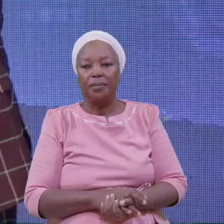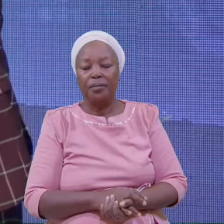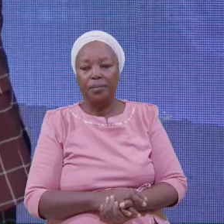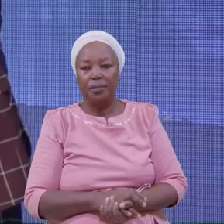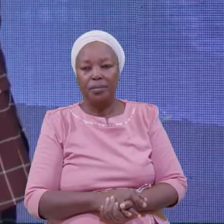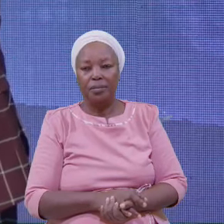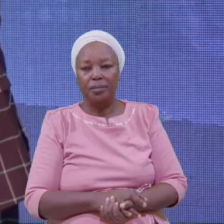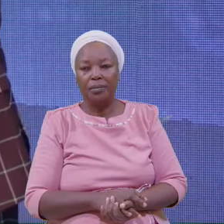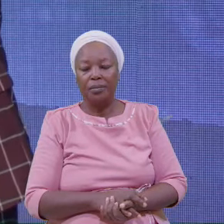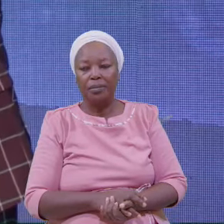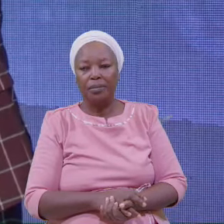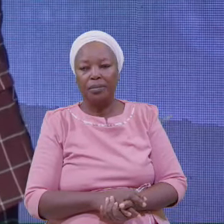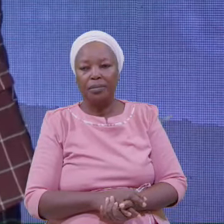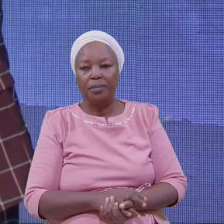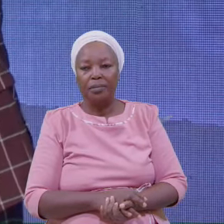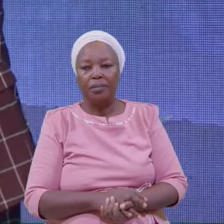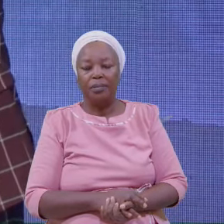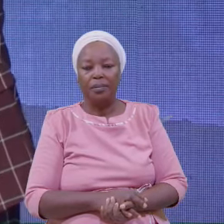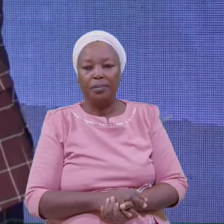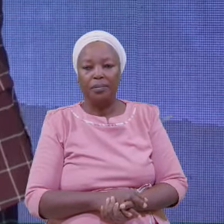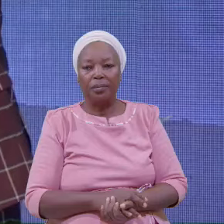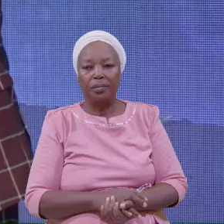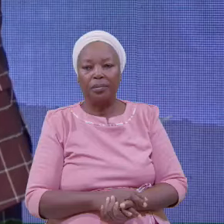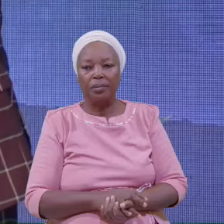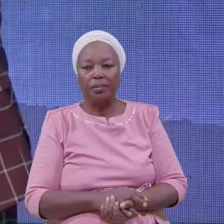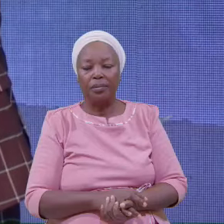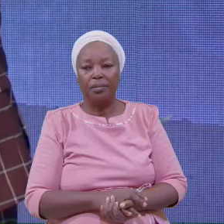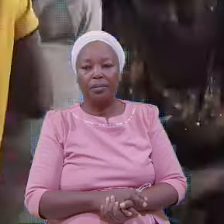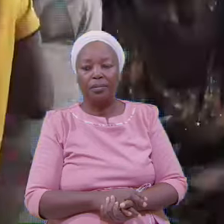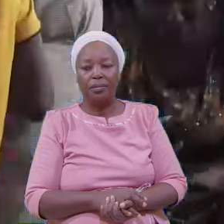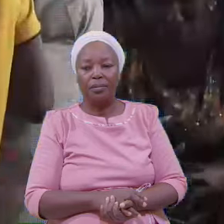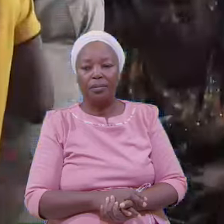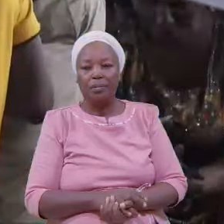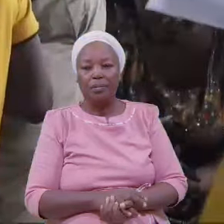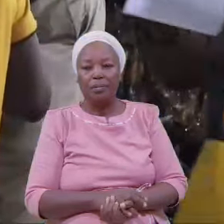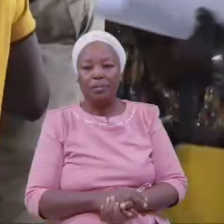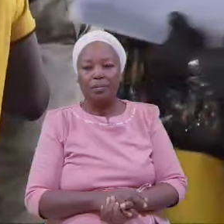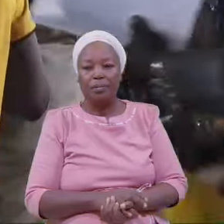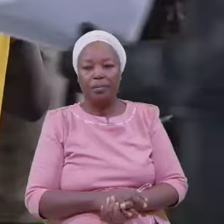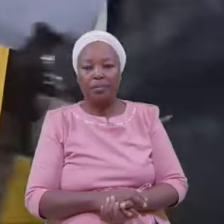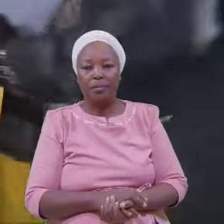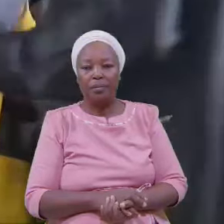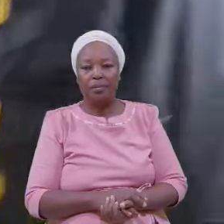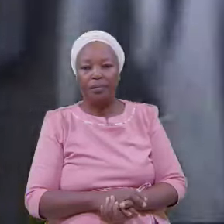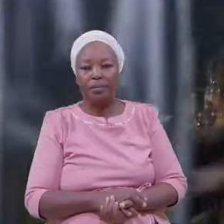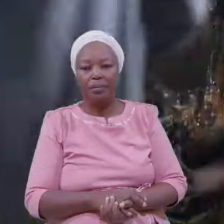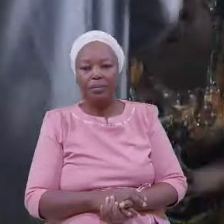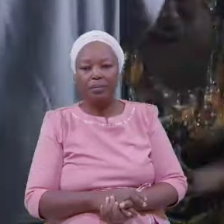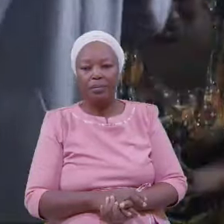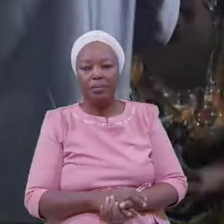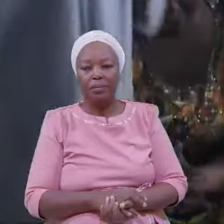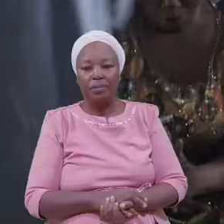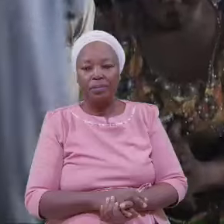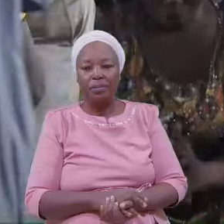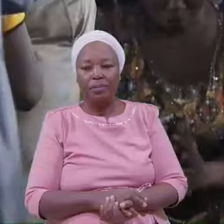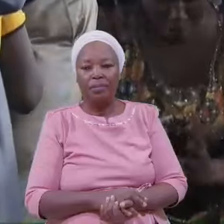is very essential. Make sure the cards are well written, legibly, with